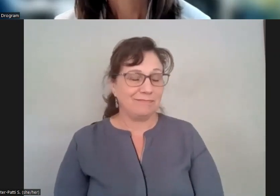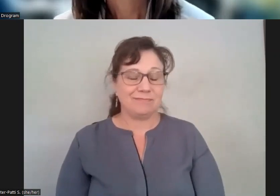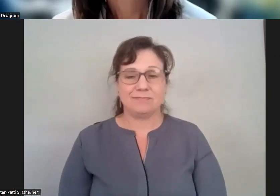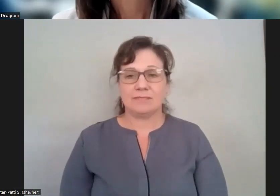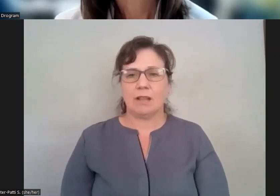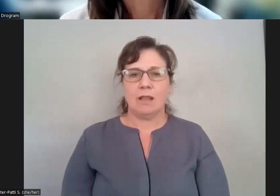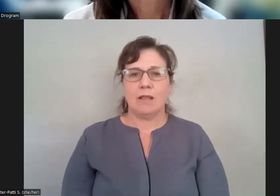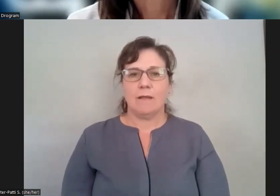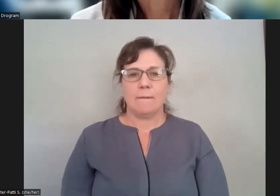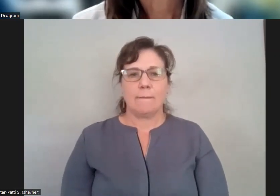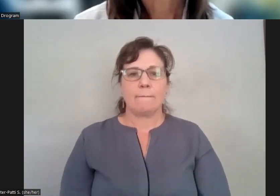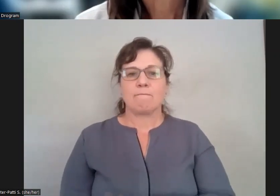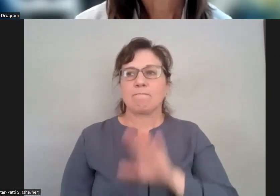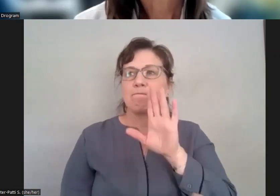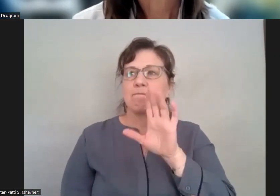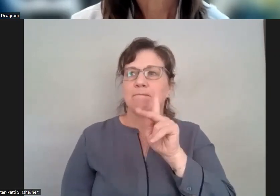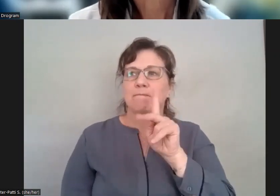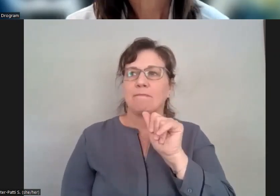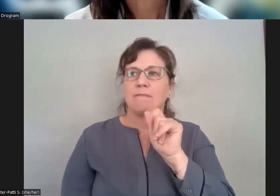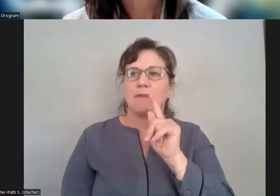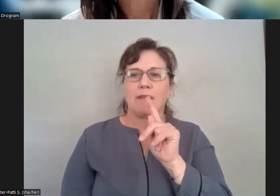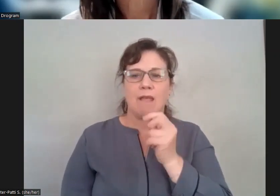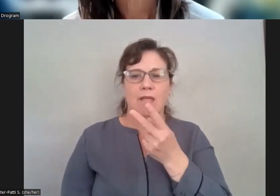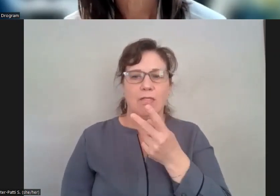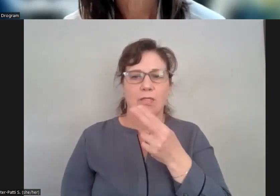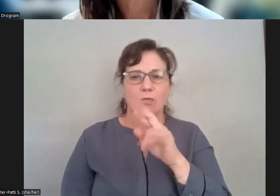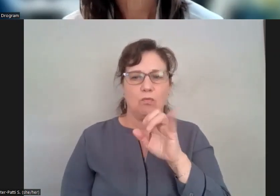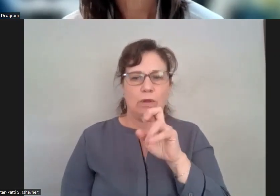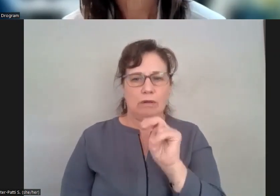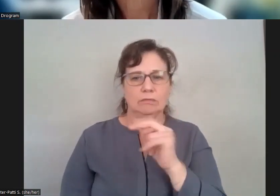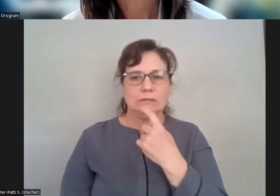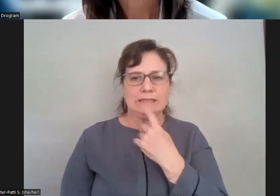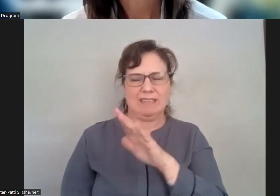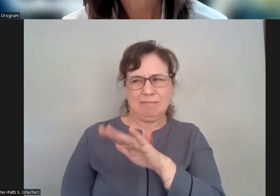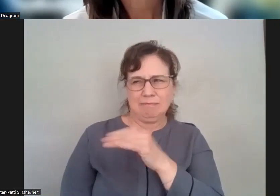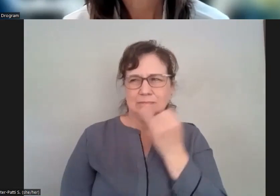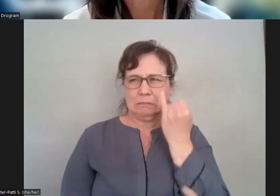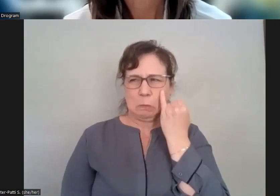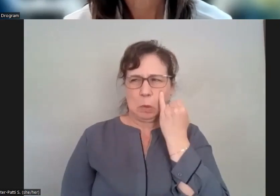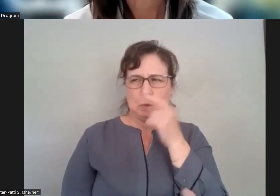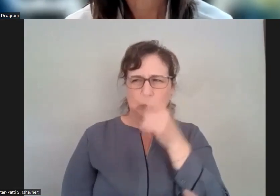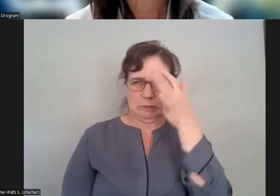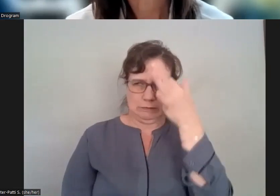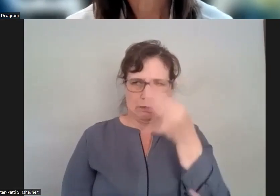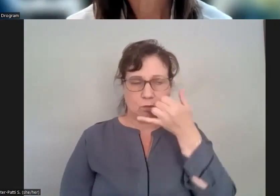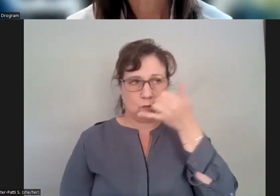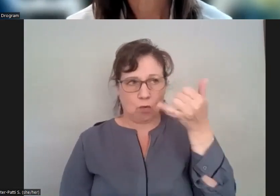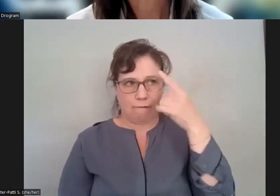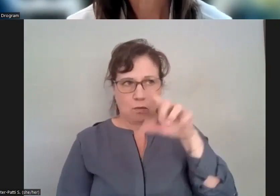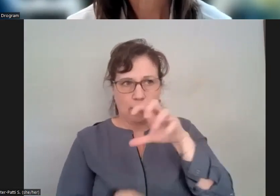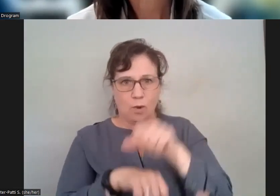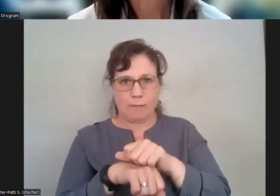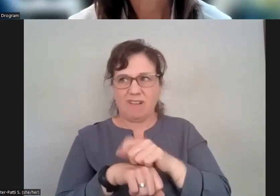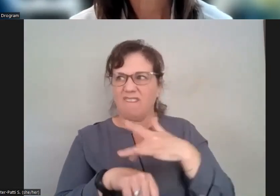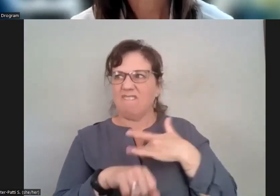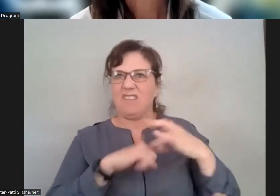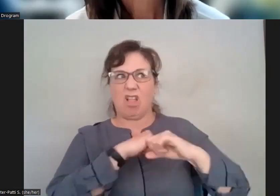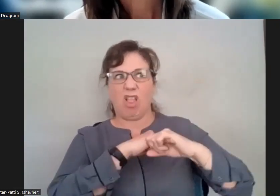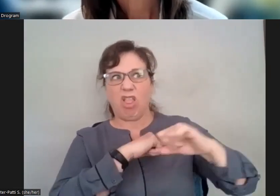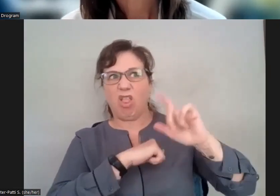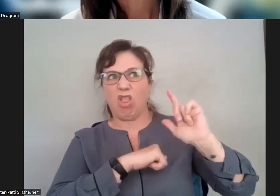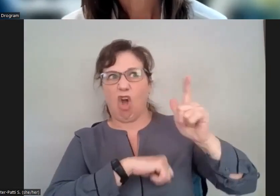I just wanted to say that if you do call us for an appointment and it seems like it's too long for you to